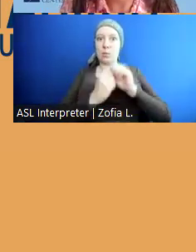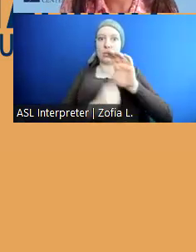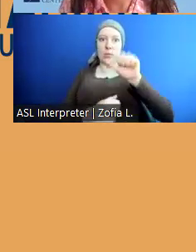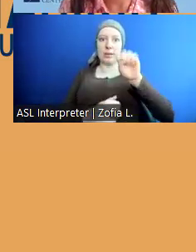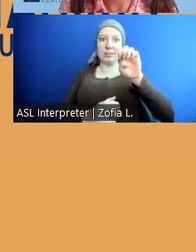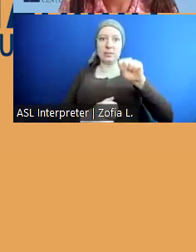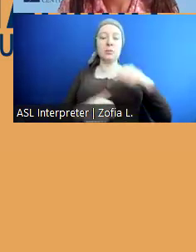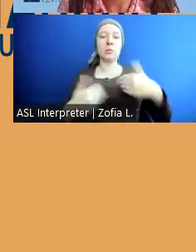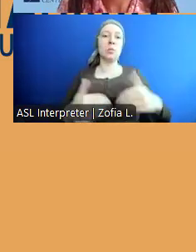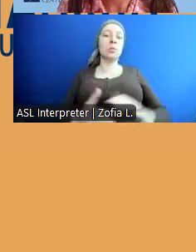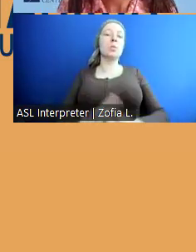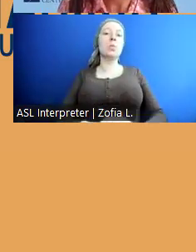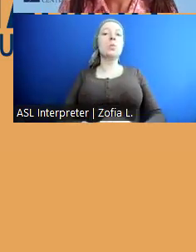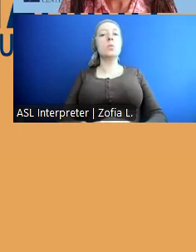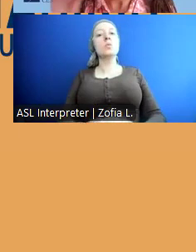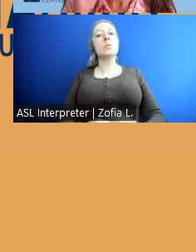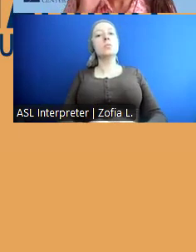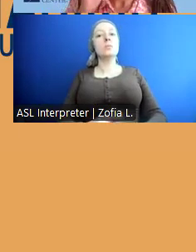caseload.